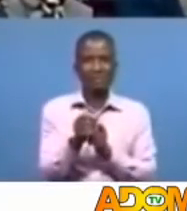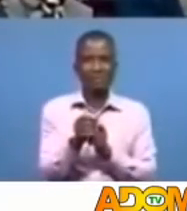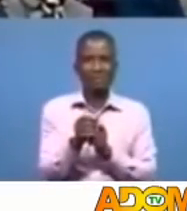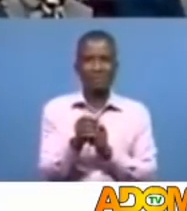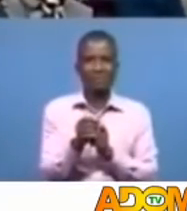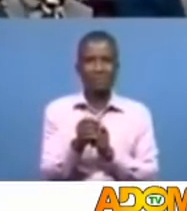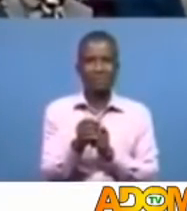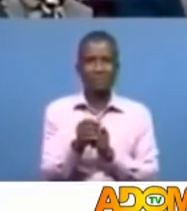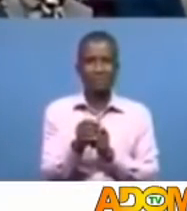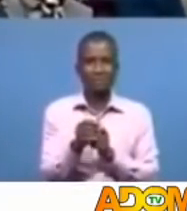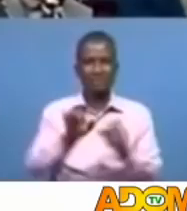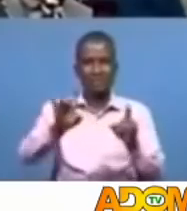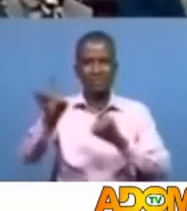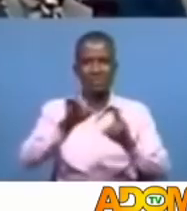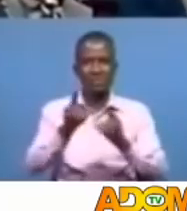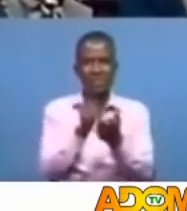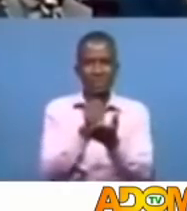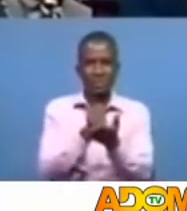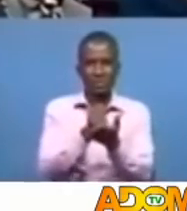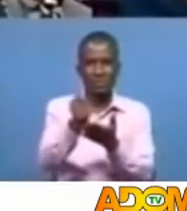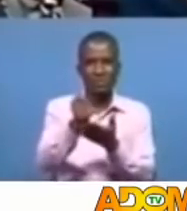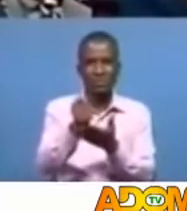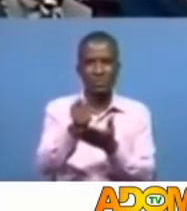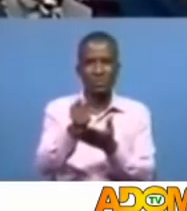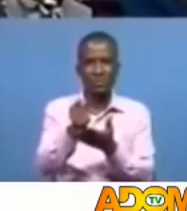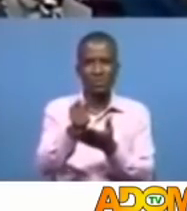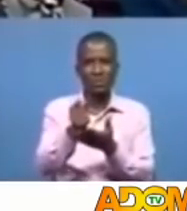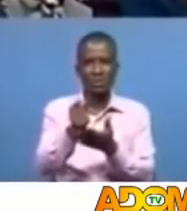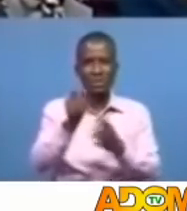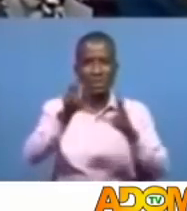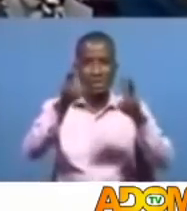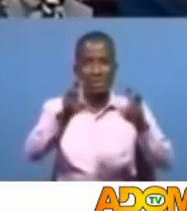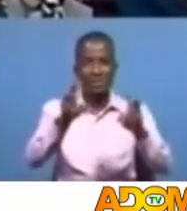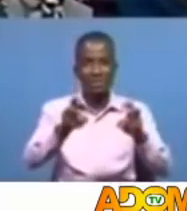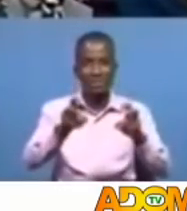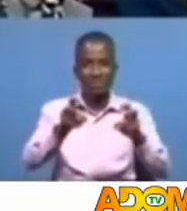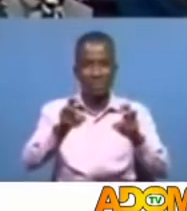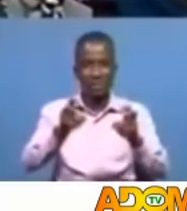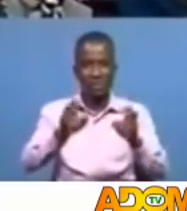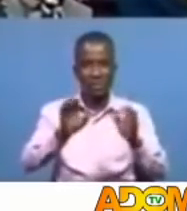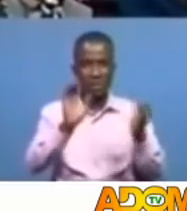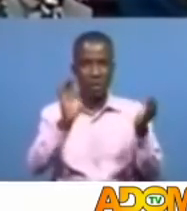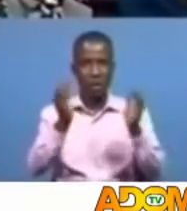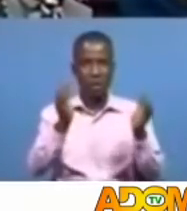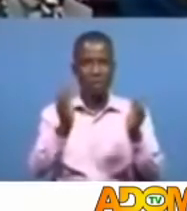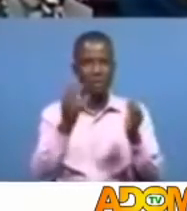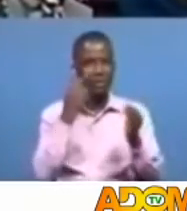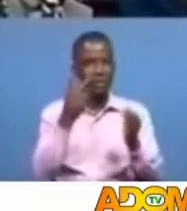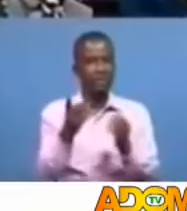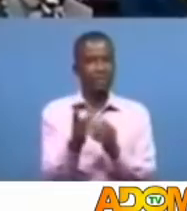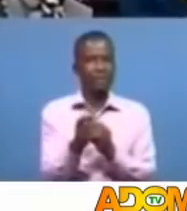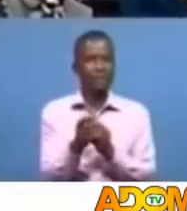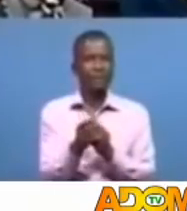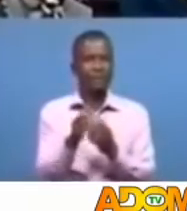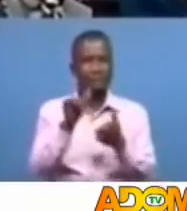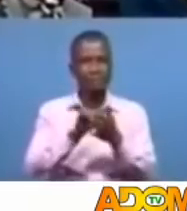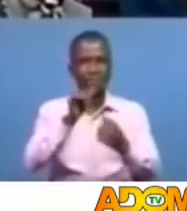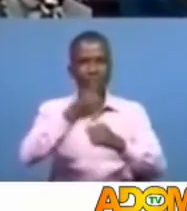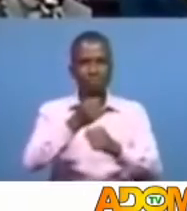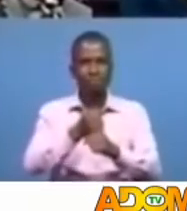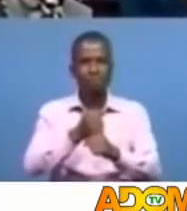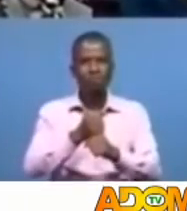the truth in matters that were before it. And that was made